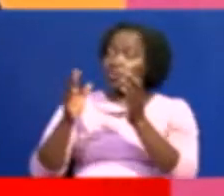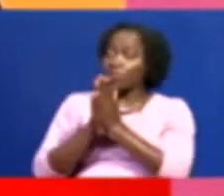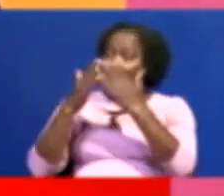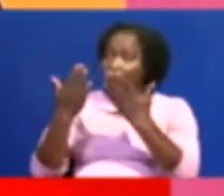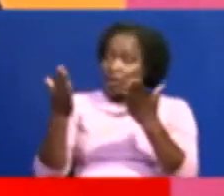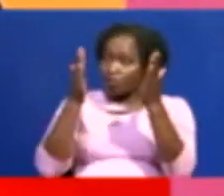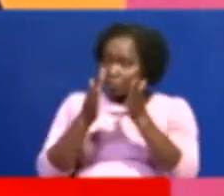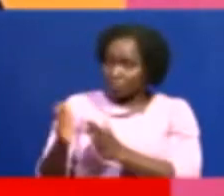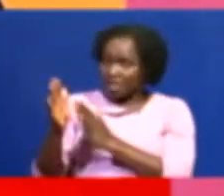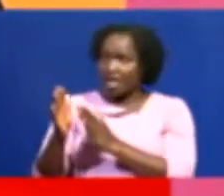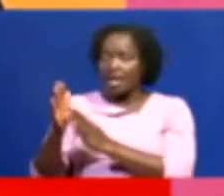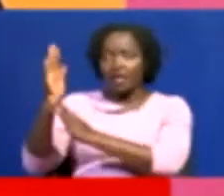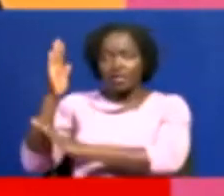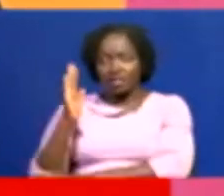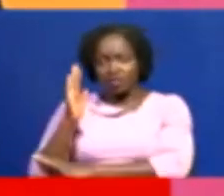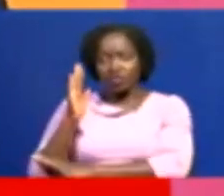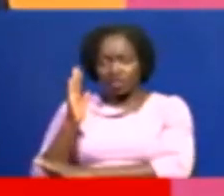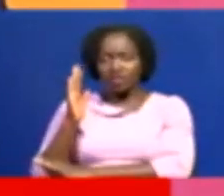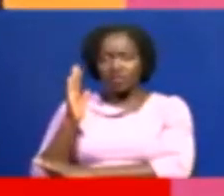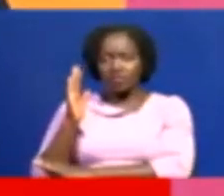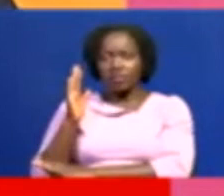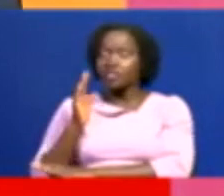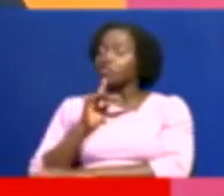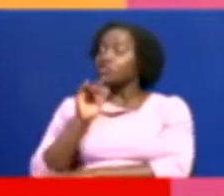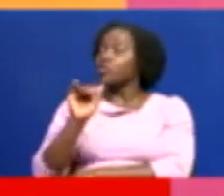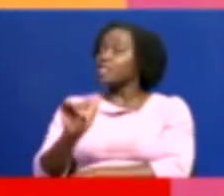we prepare our security forces in order to